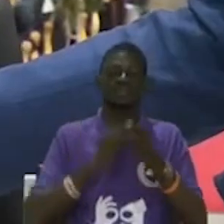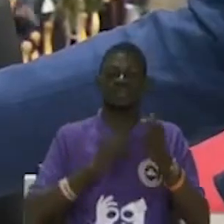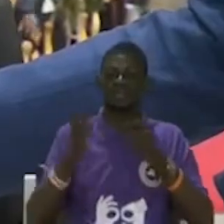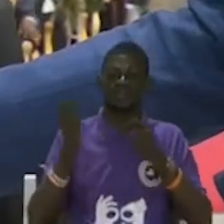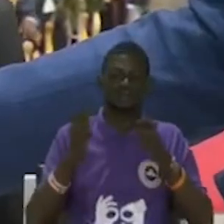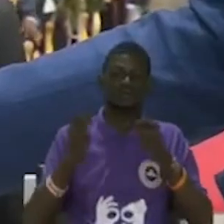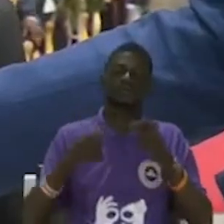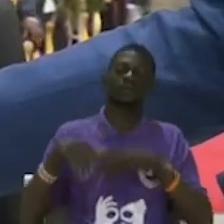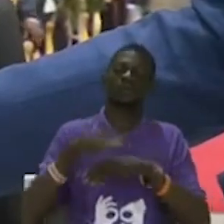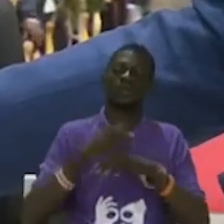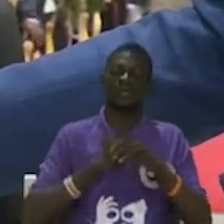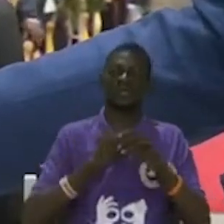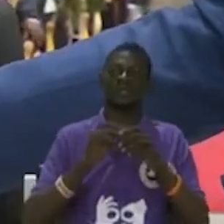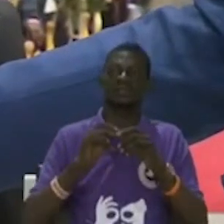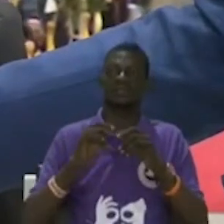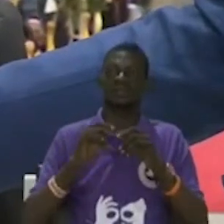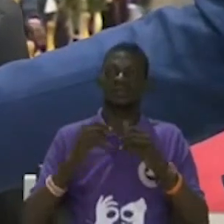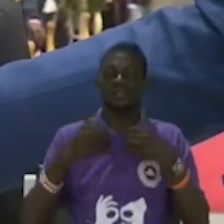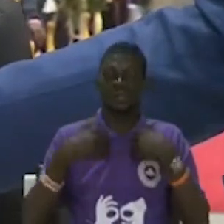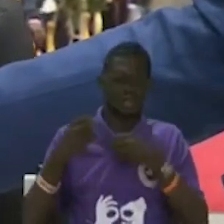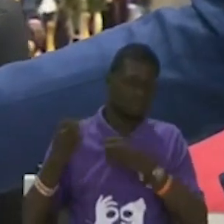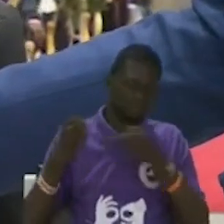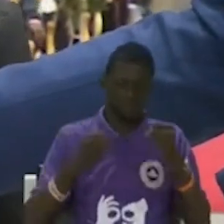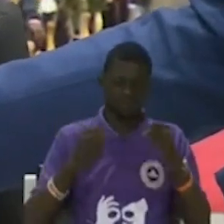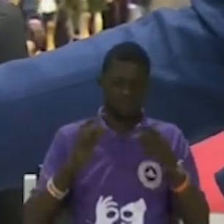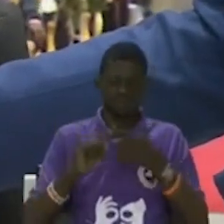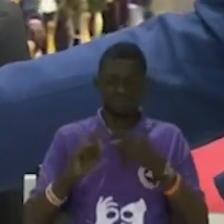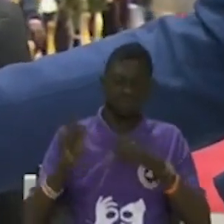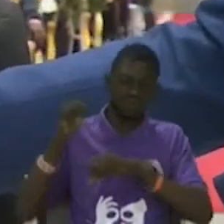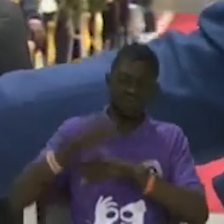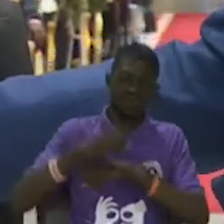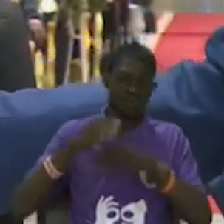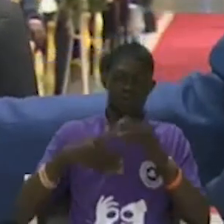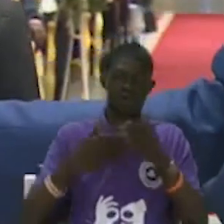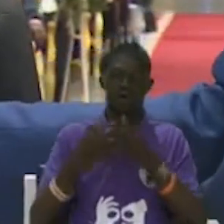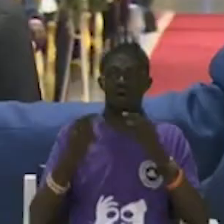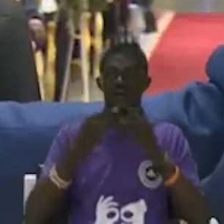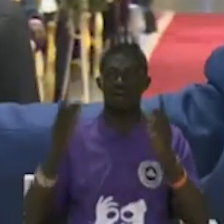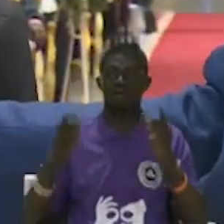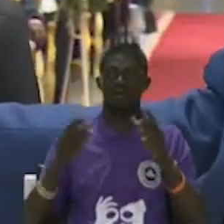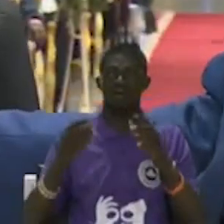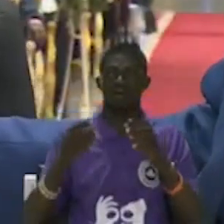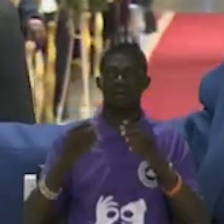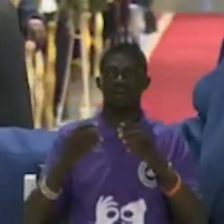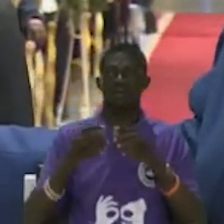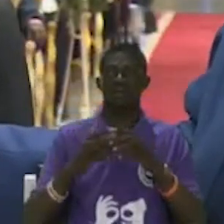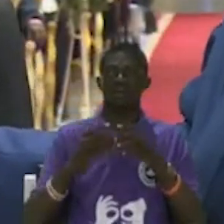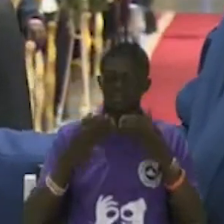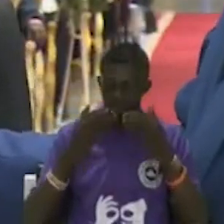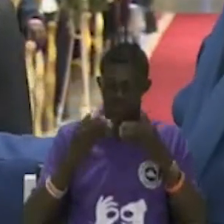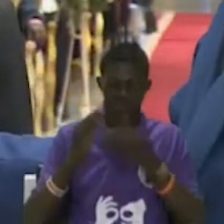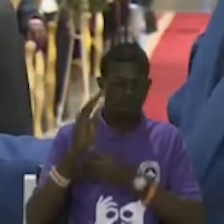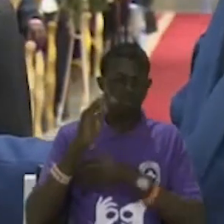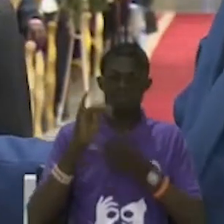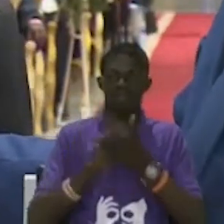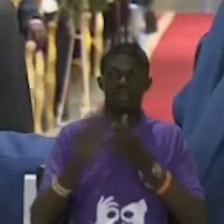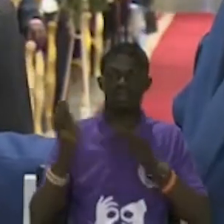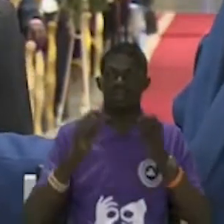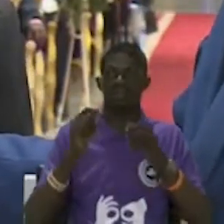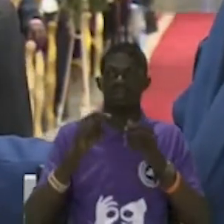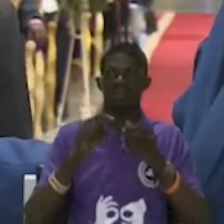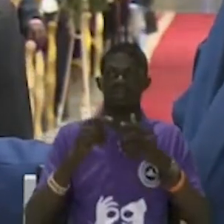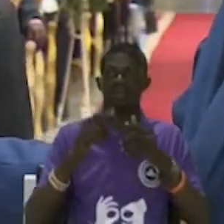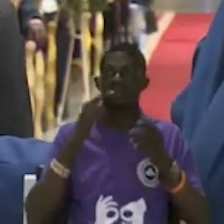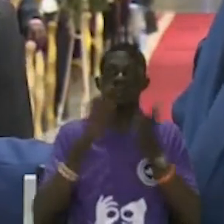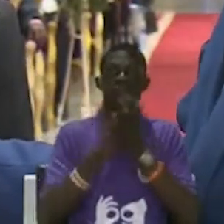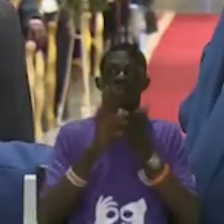them. And I give half strength to overcome all my enemy. That is why I thank God. God give me the grace.